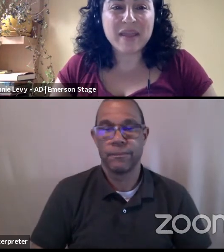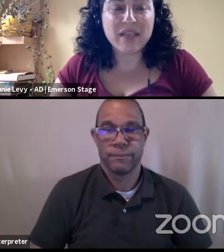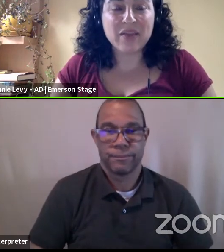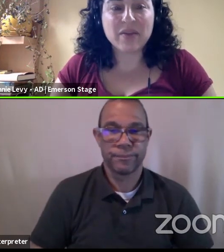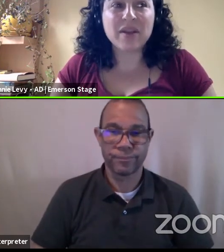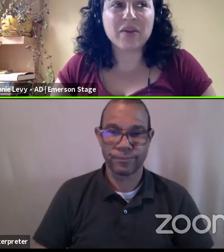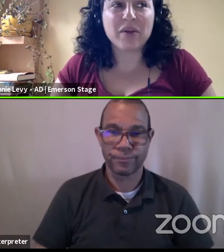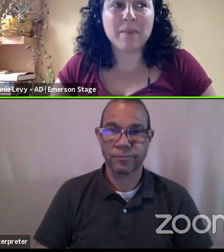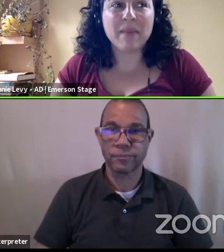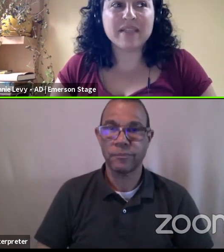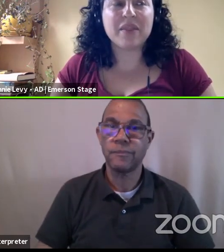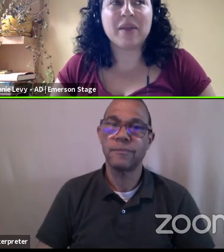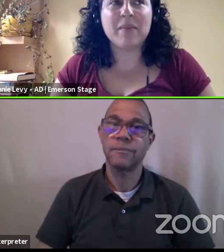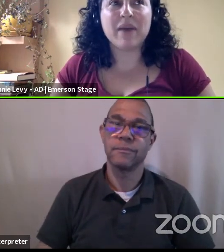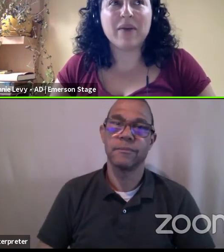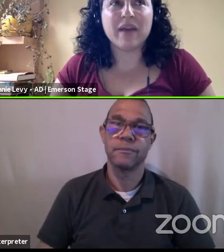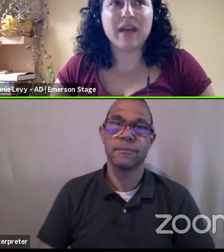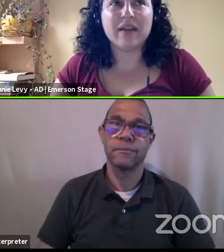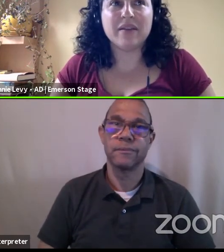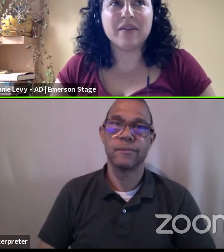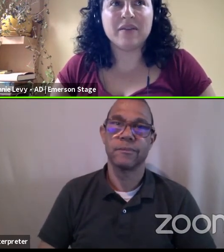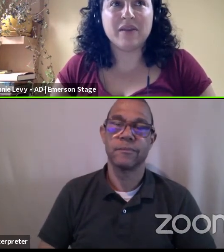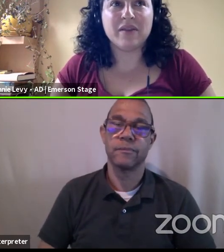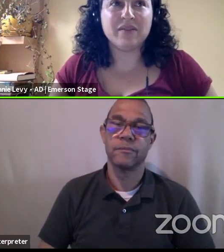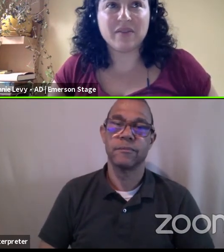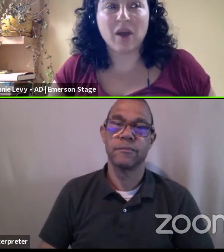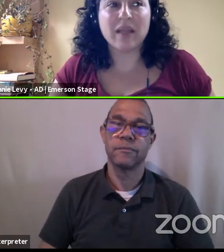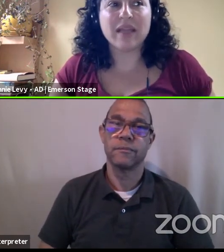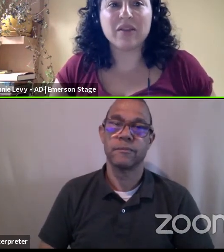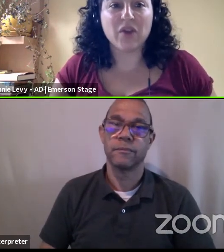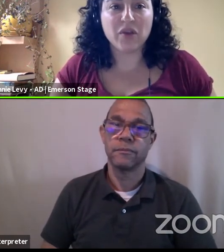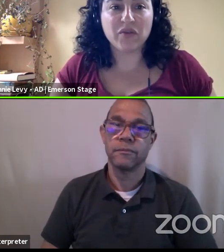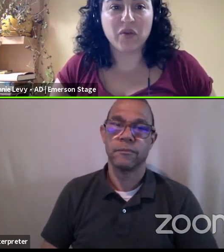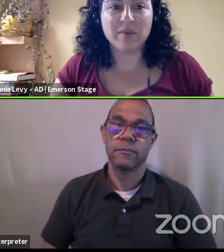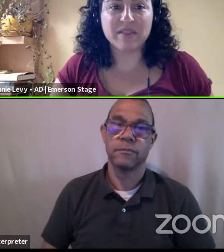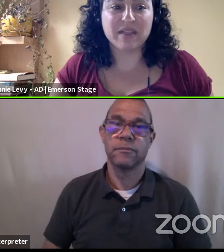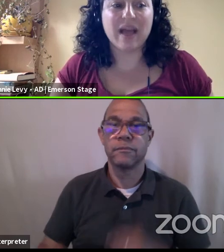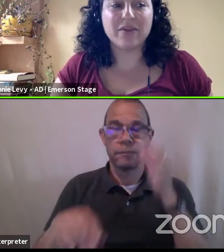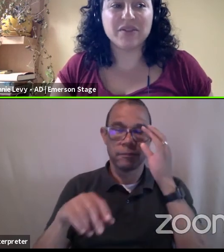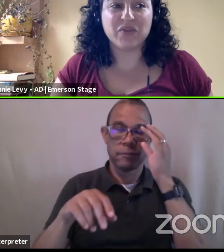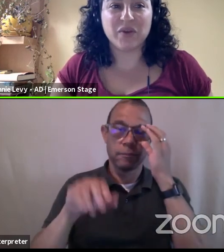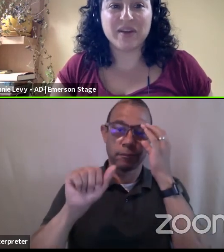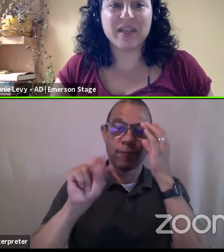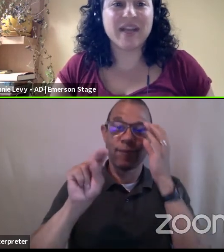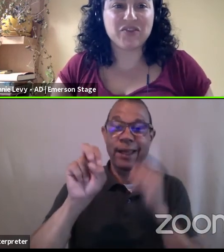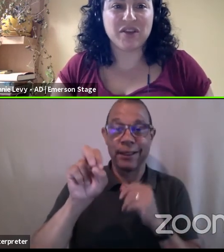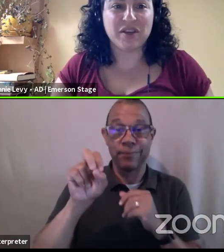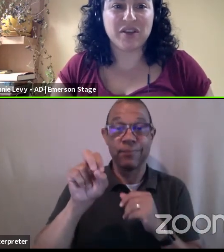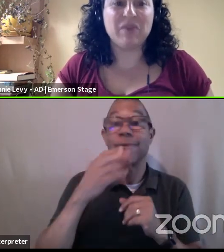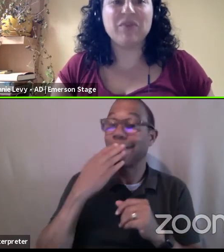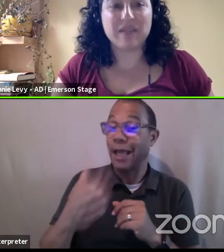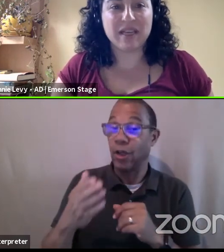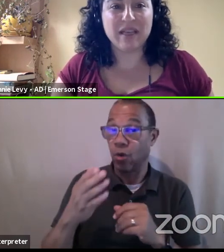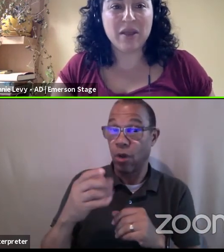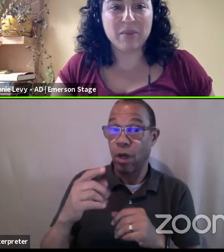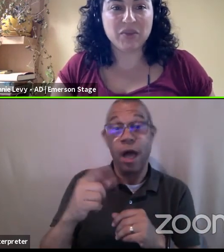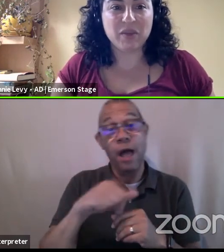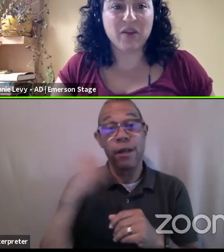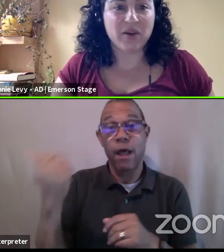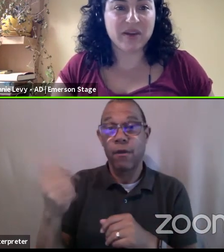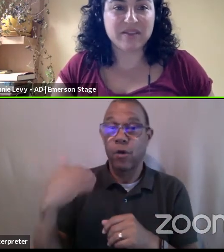thank you and another amazing thing about uh the online theater art form is it allows for connection and community